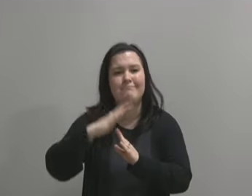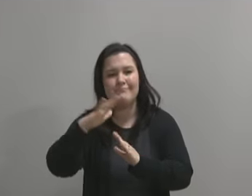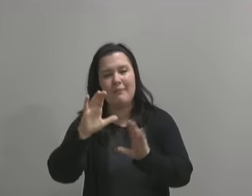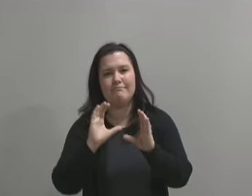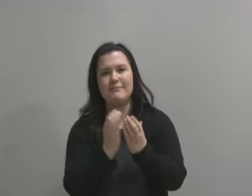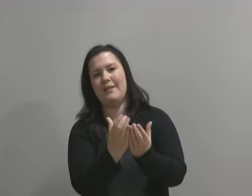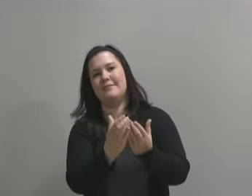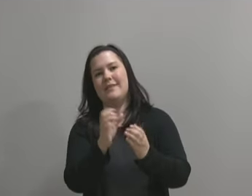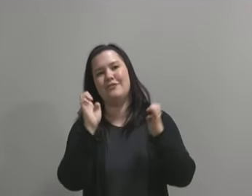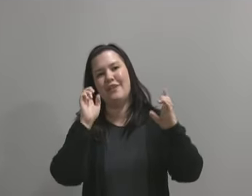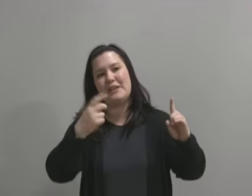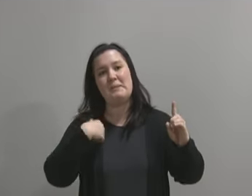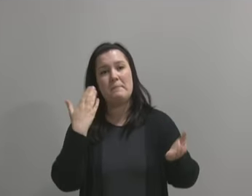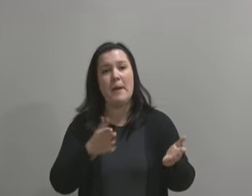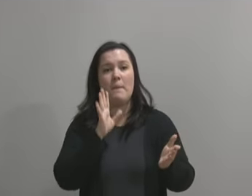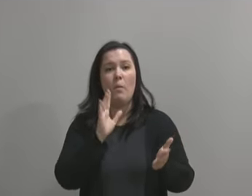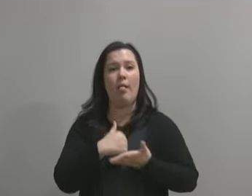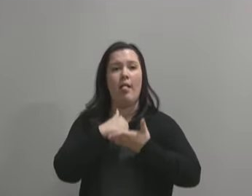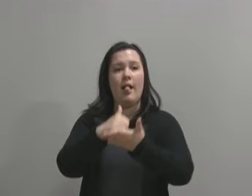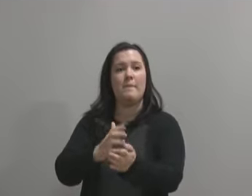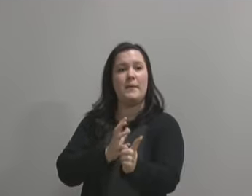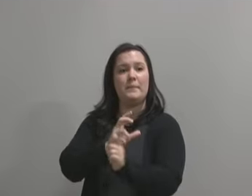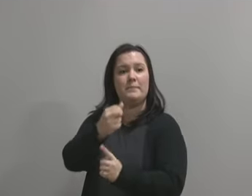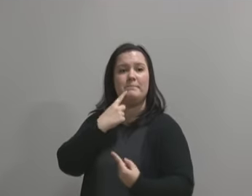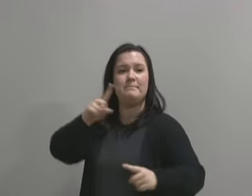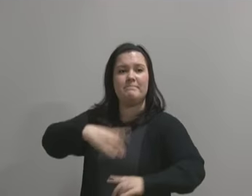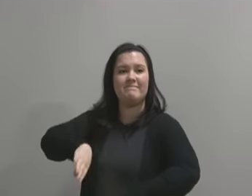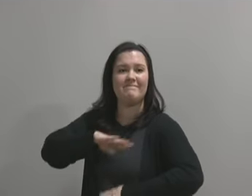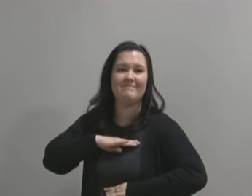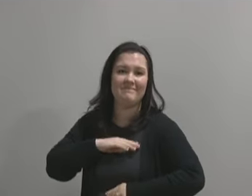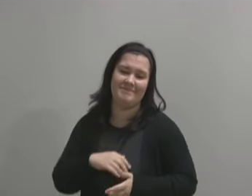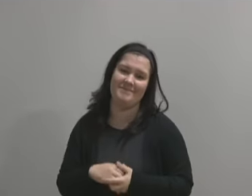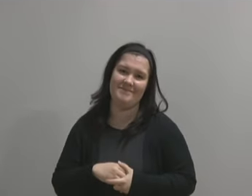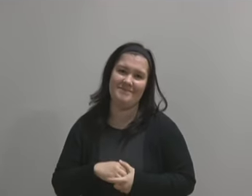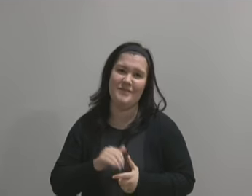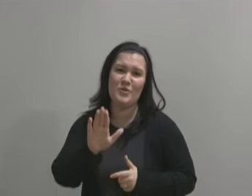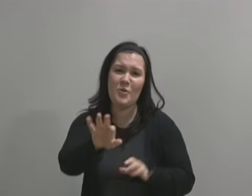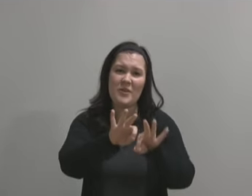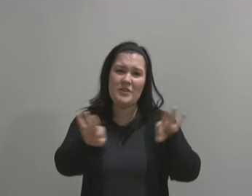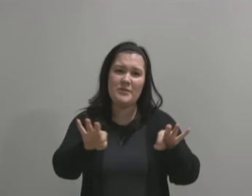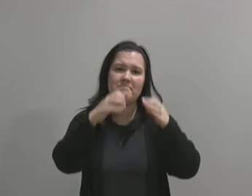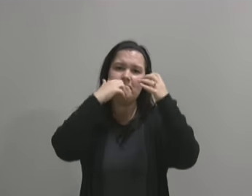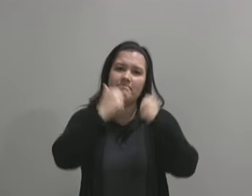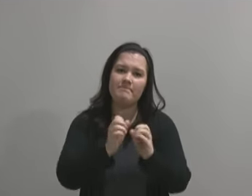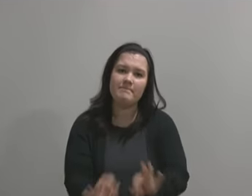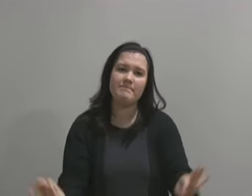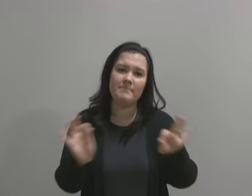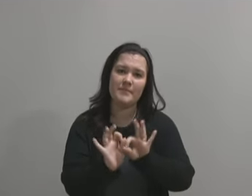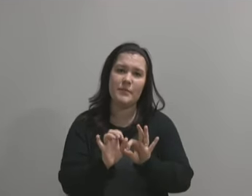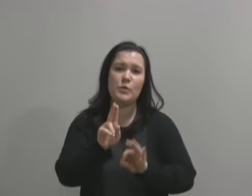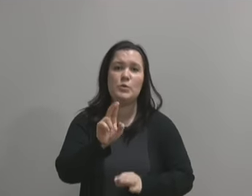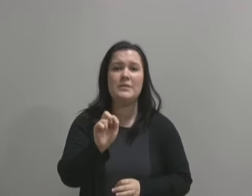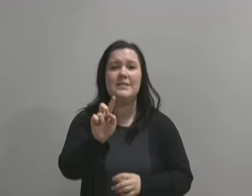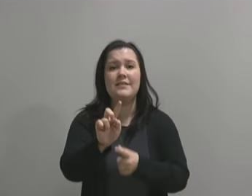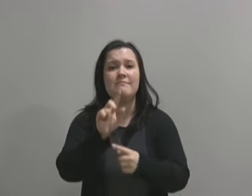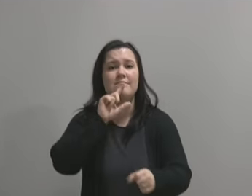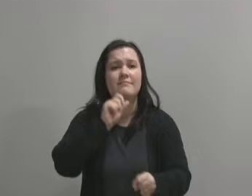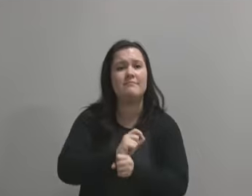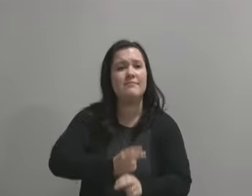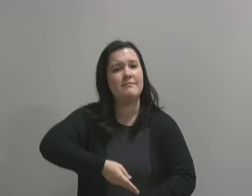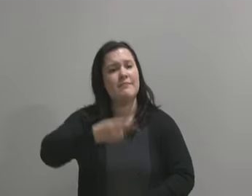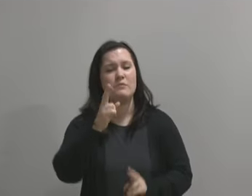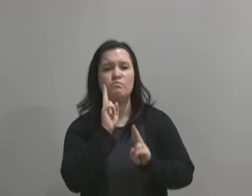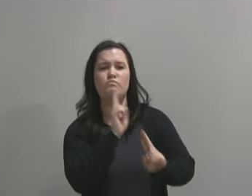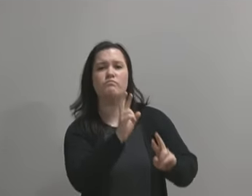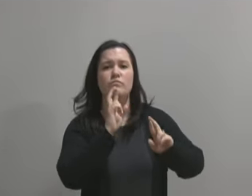education that might set them on the path to fulfillment. Your degree is valuable. UTD is a highly